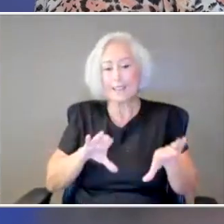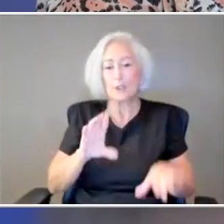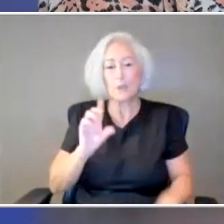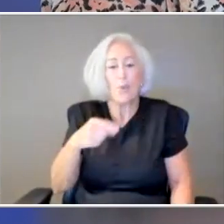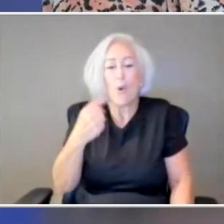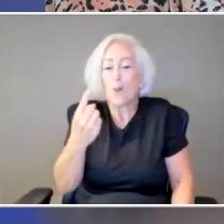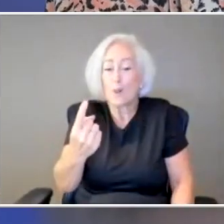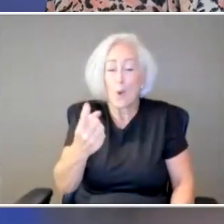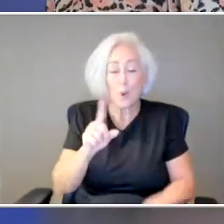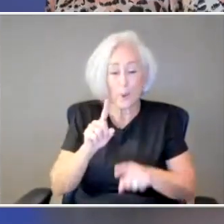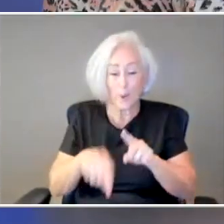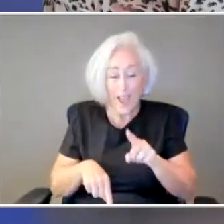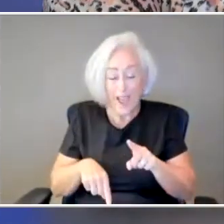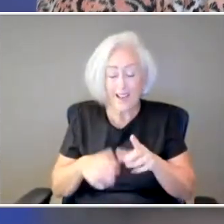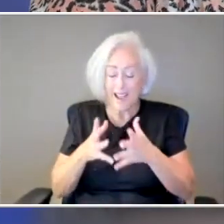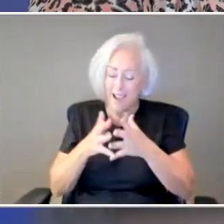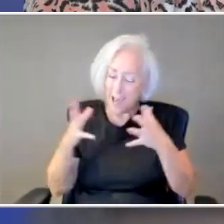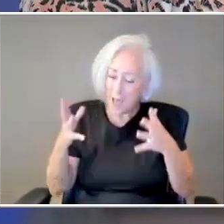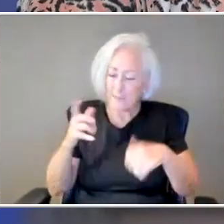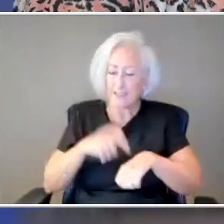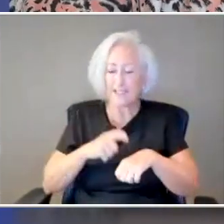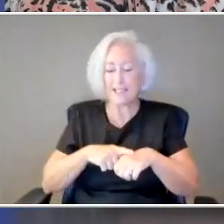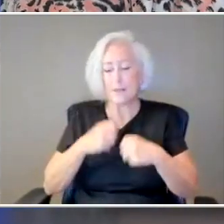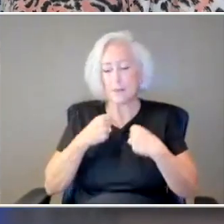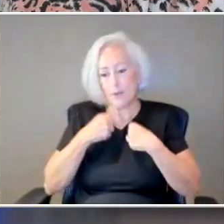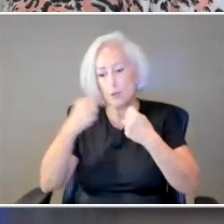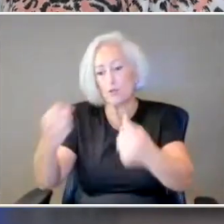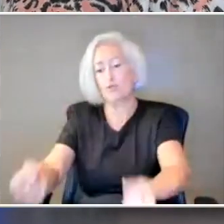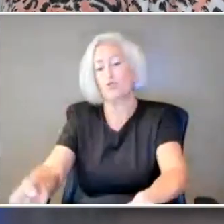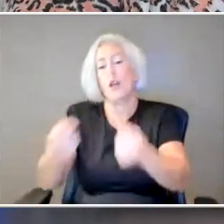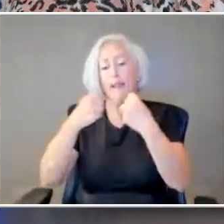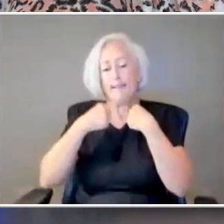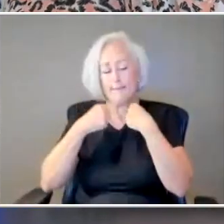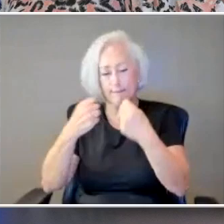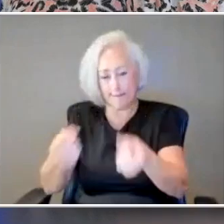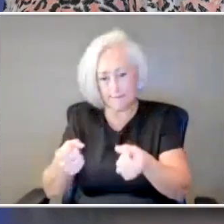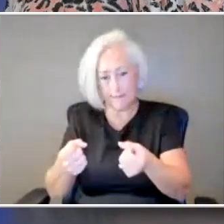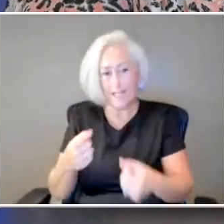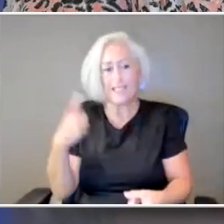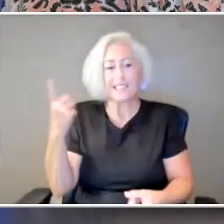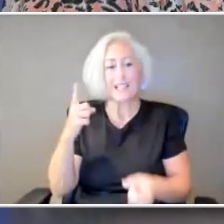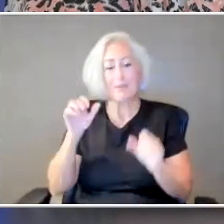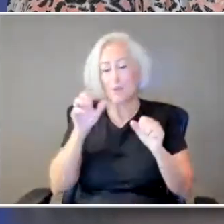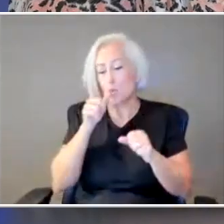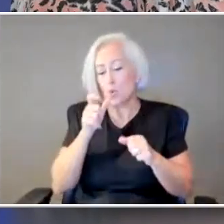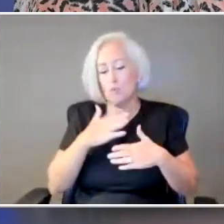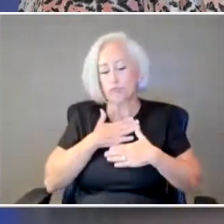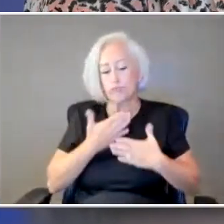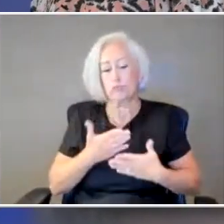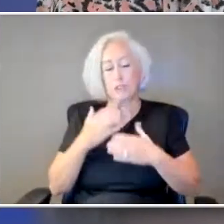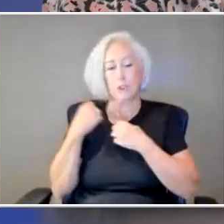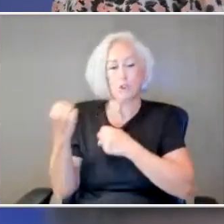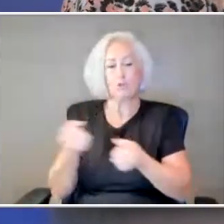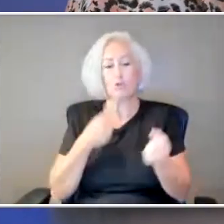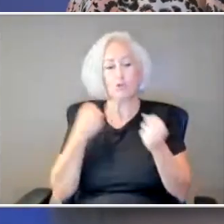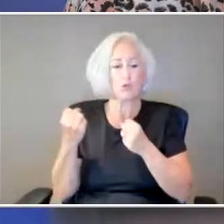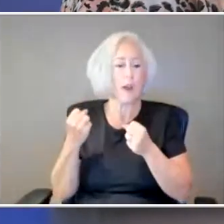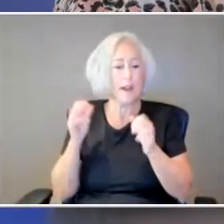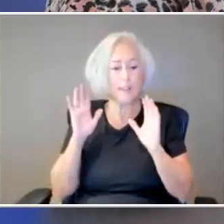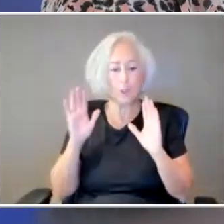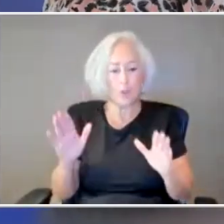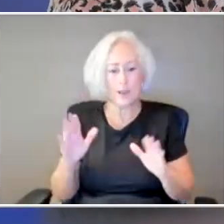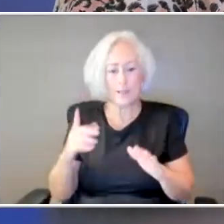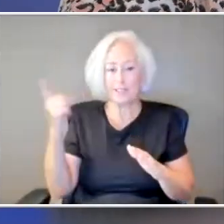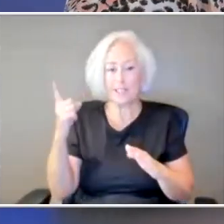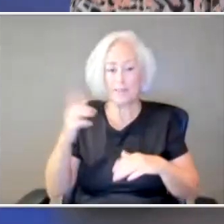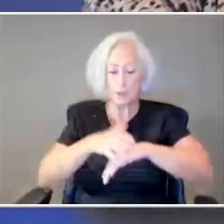of times we have to drive up here, it's just like having someone able to drive you and, someone to just hold your hand, someone